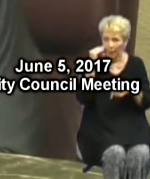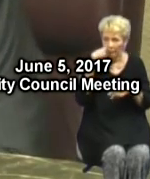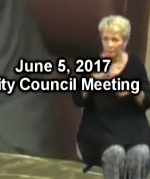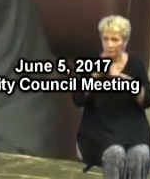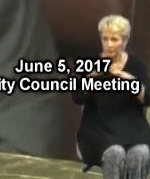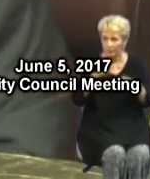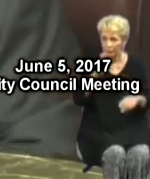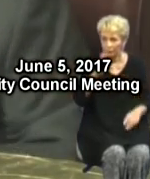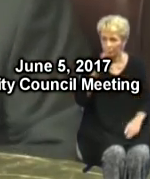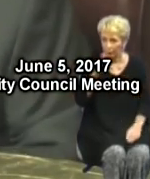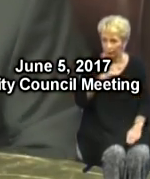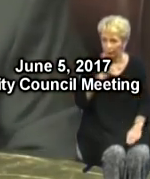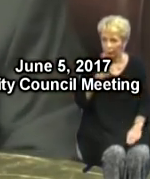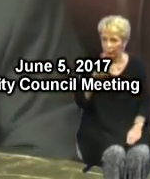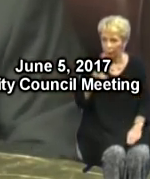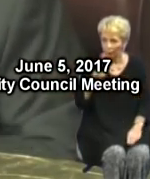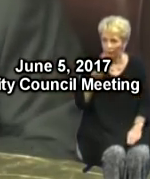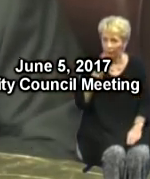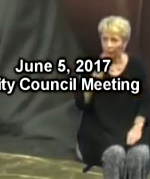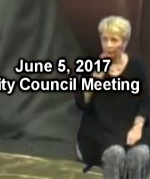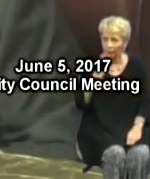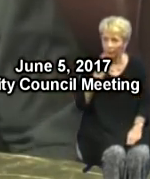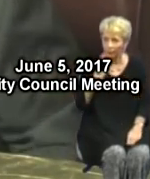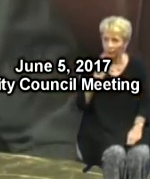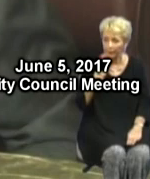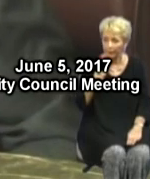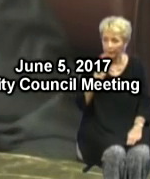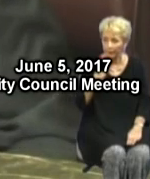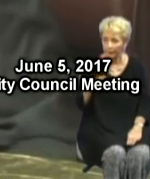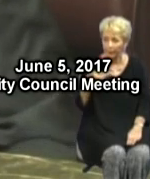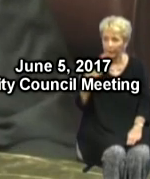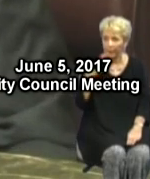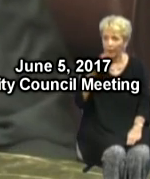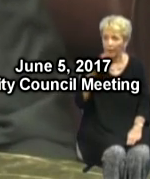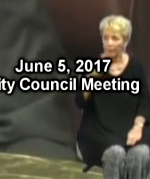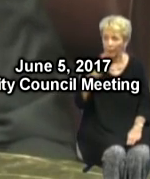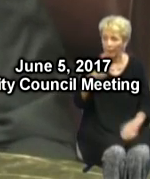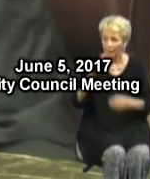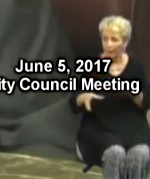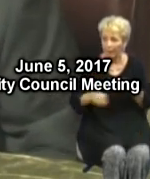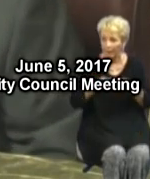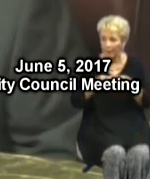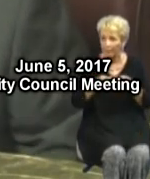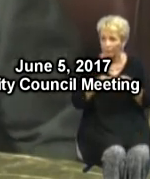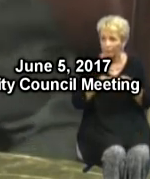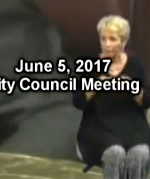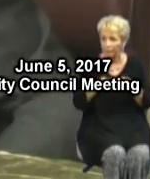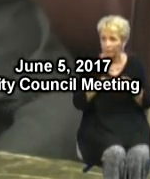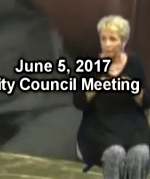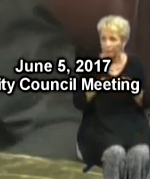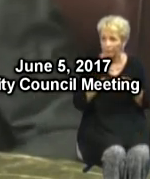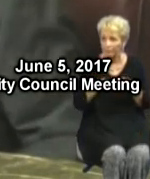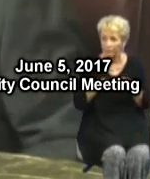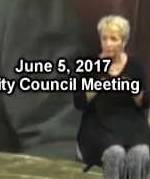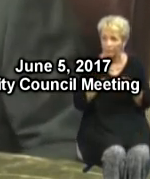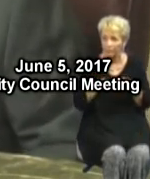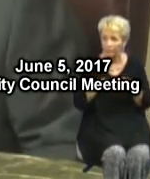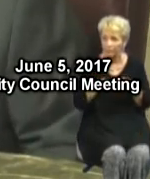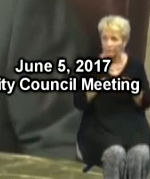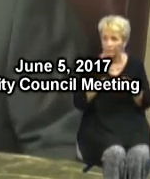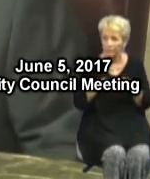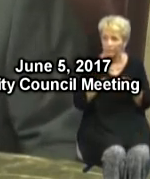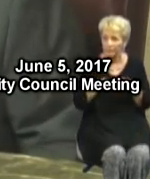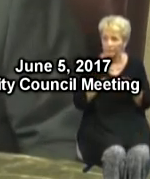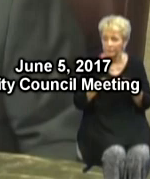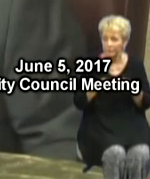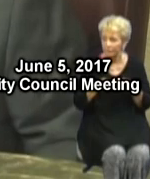Britton Drive. I think you have a map attached. I don't know if that's on Chad's. I don't know if he can bring that one up or